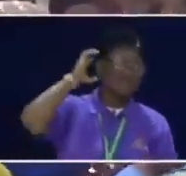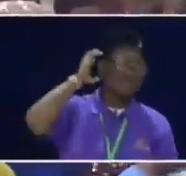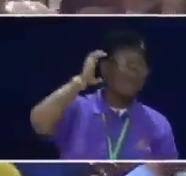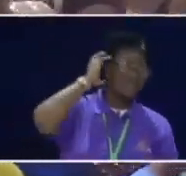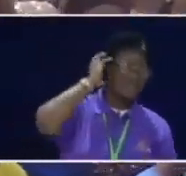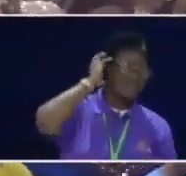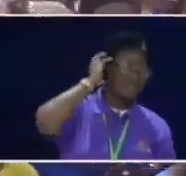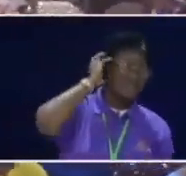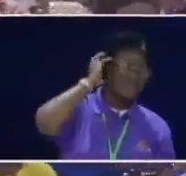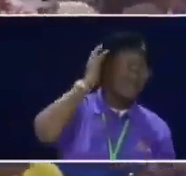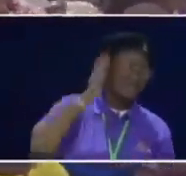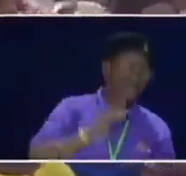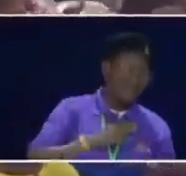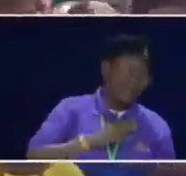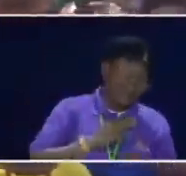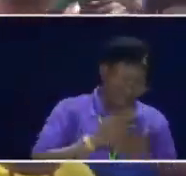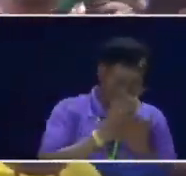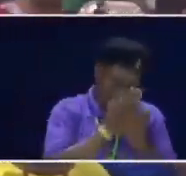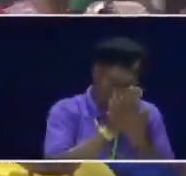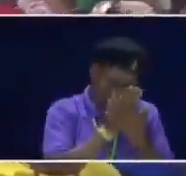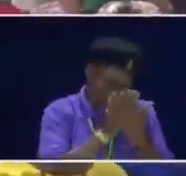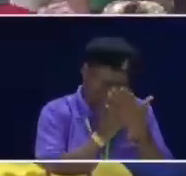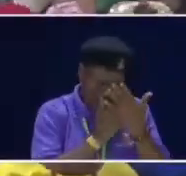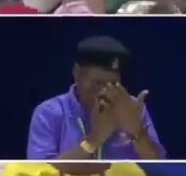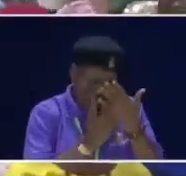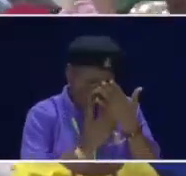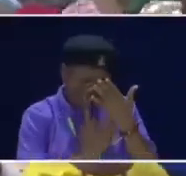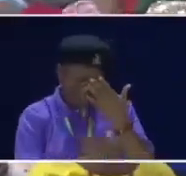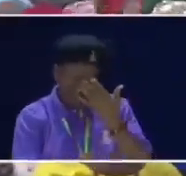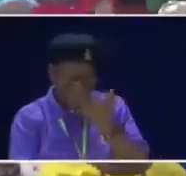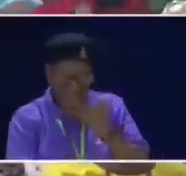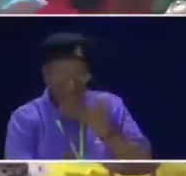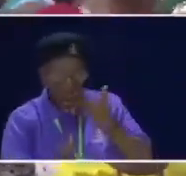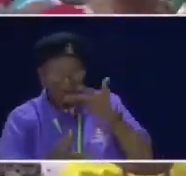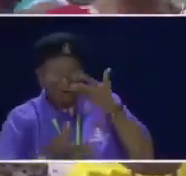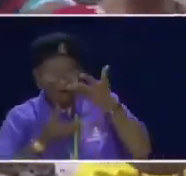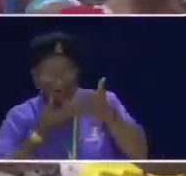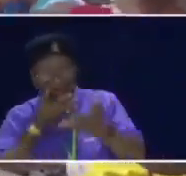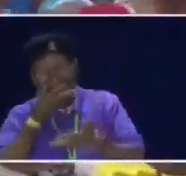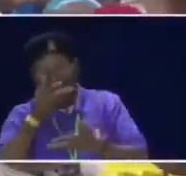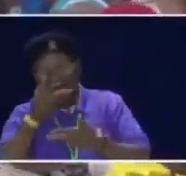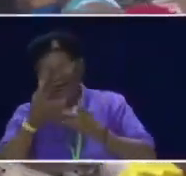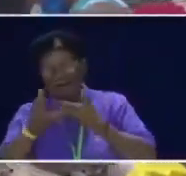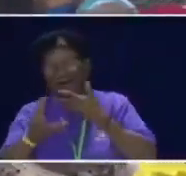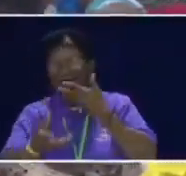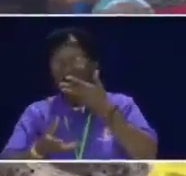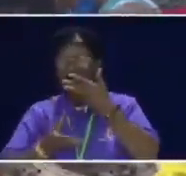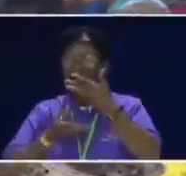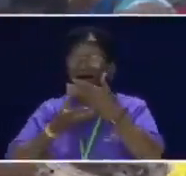Savior, hear my humble cry.